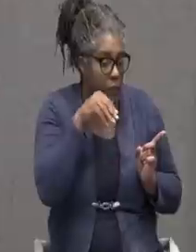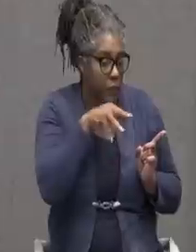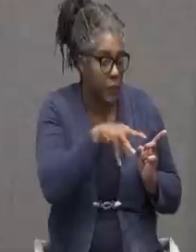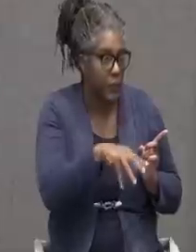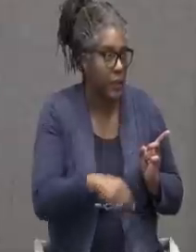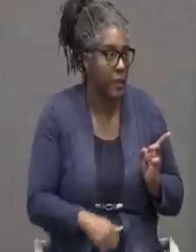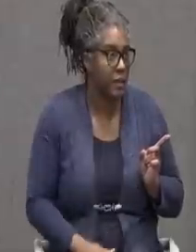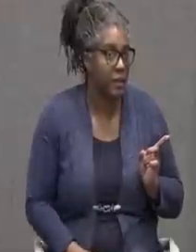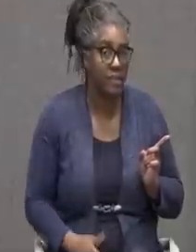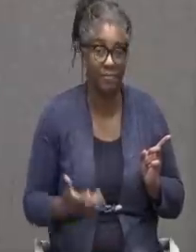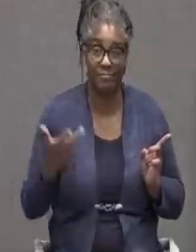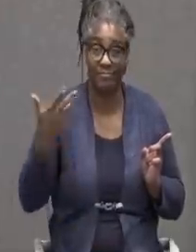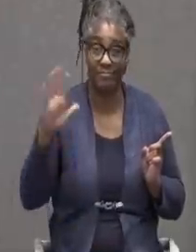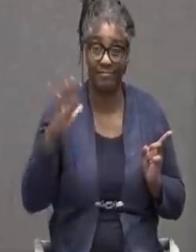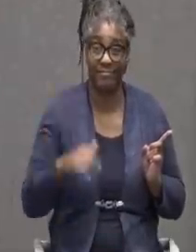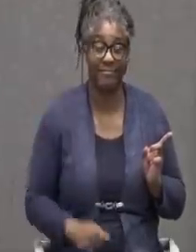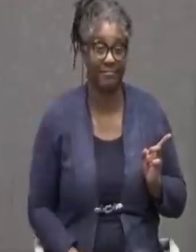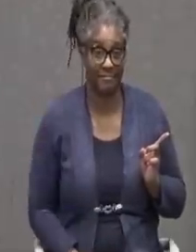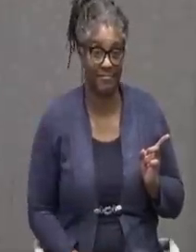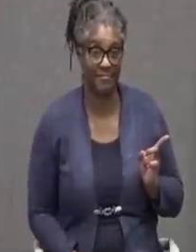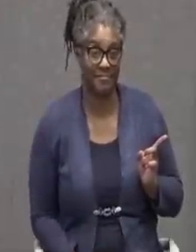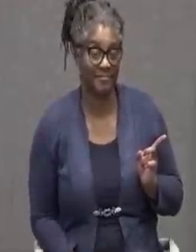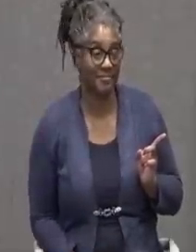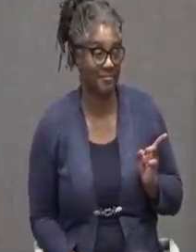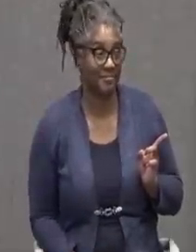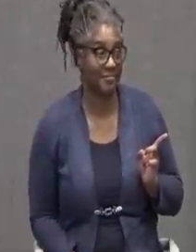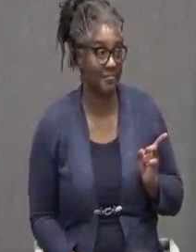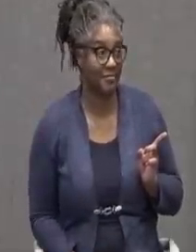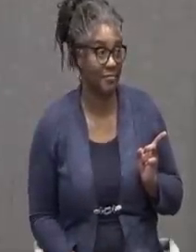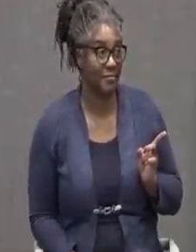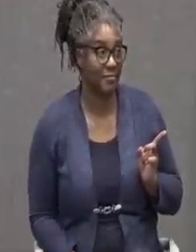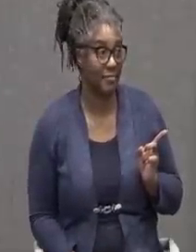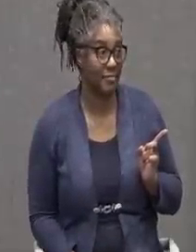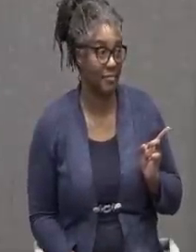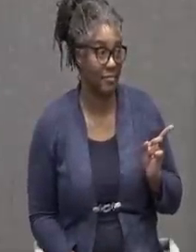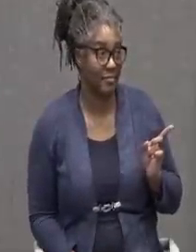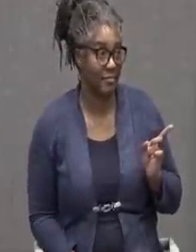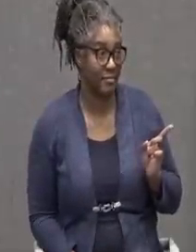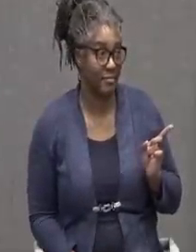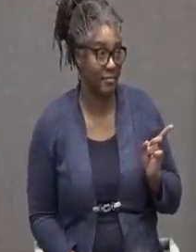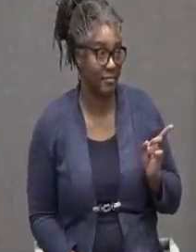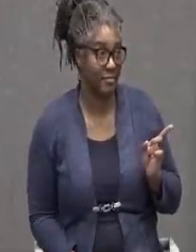And there we go. I'll hold this up so you can see